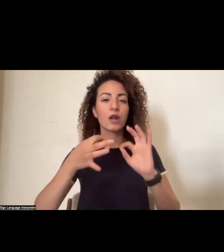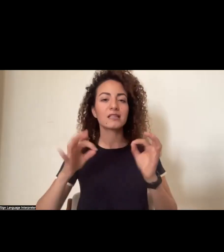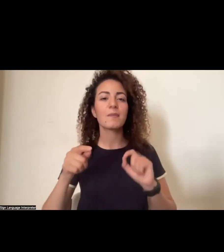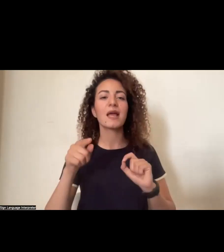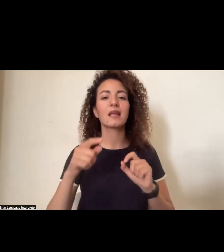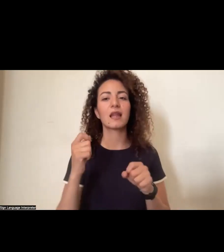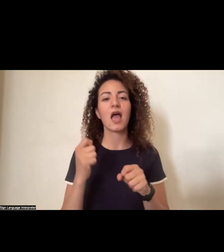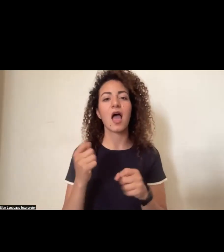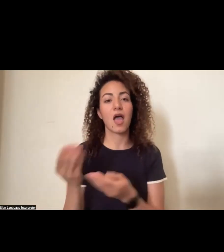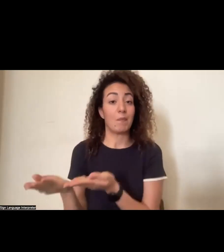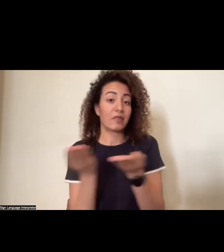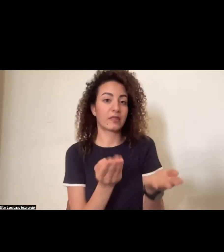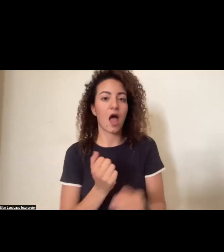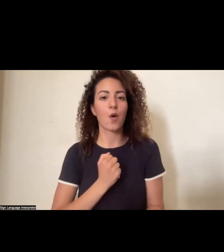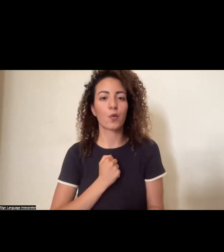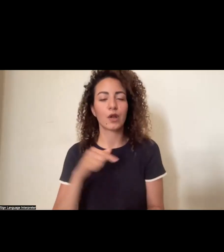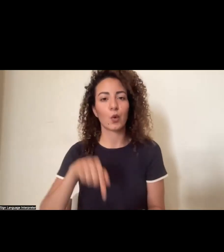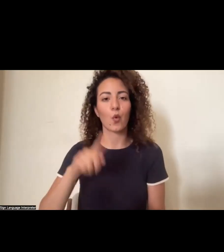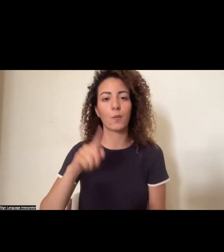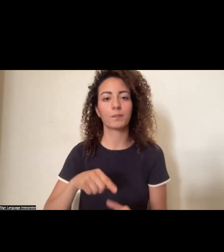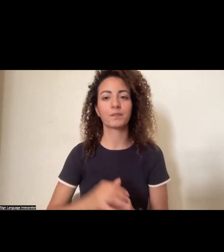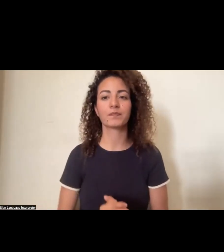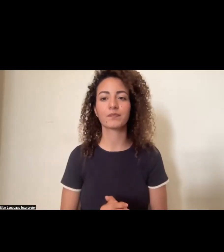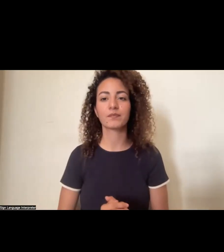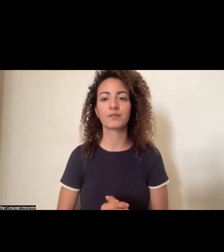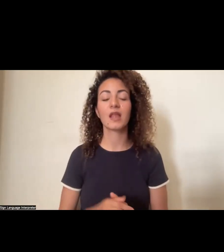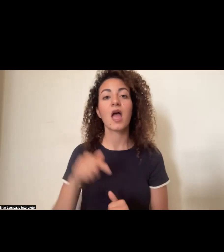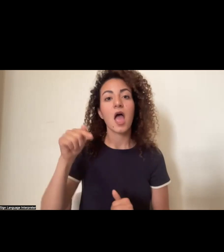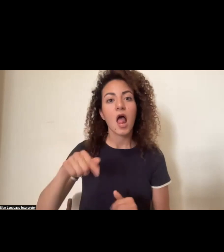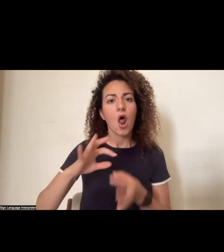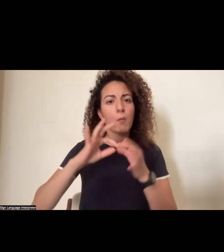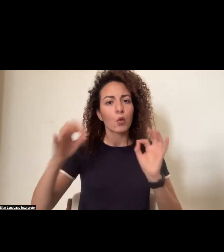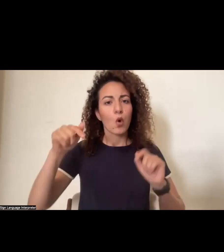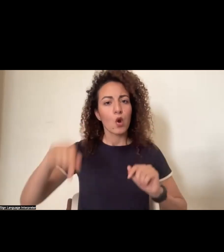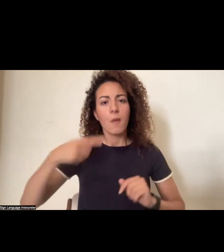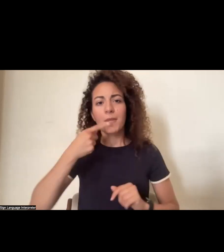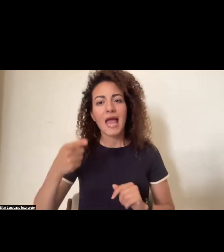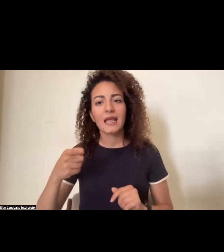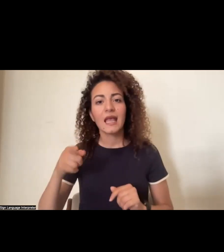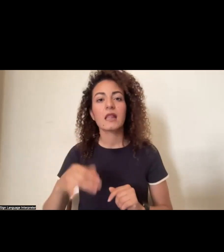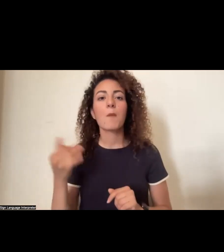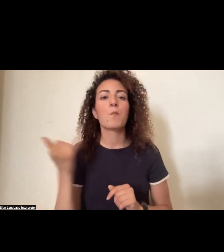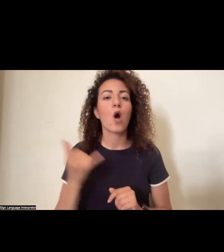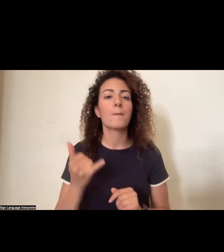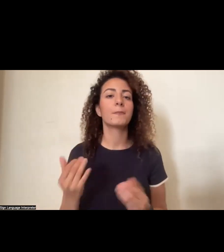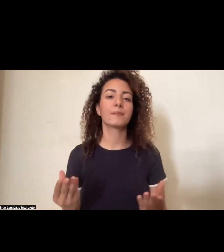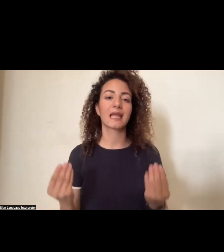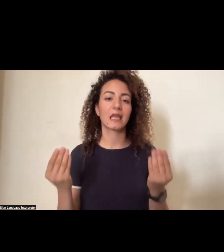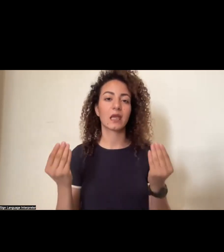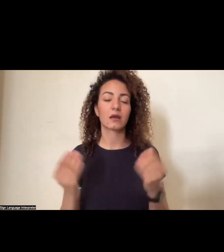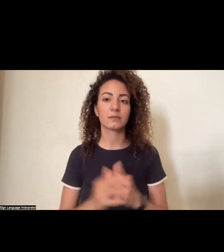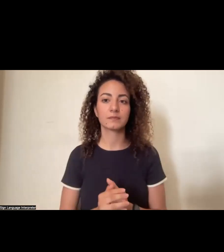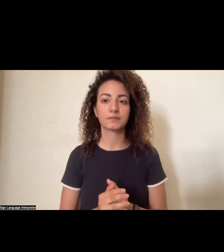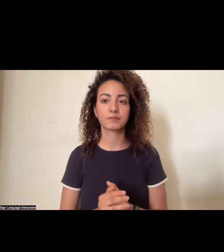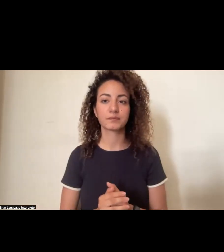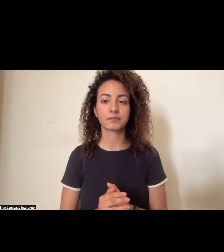kind invitation. So basically, this topic is of primary importance, needless to